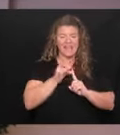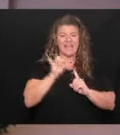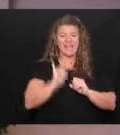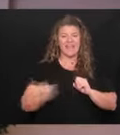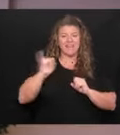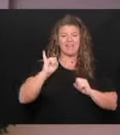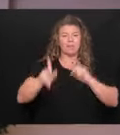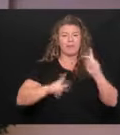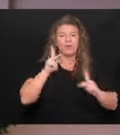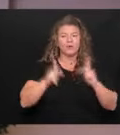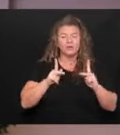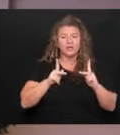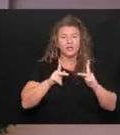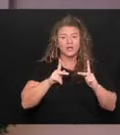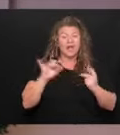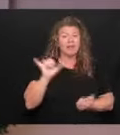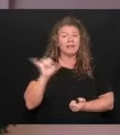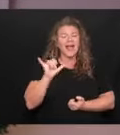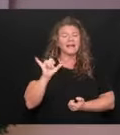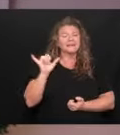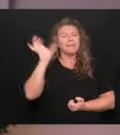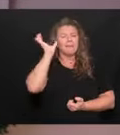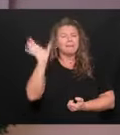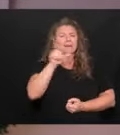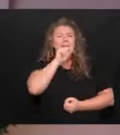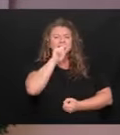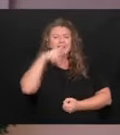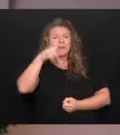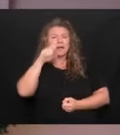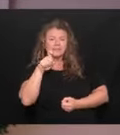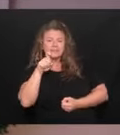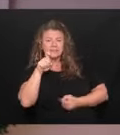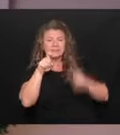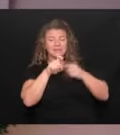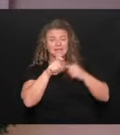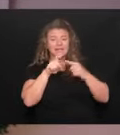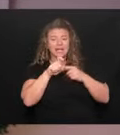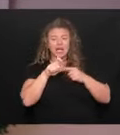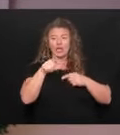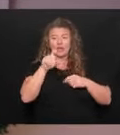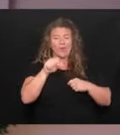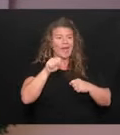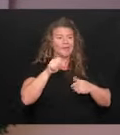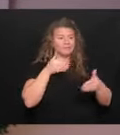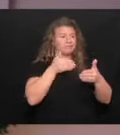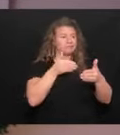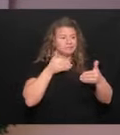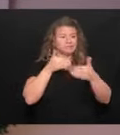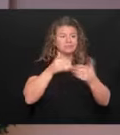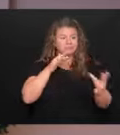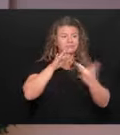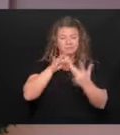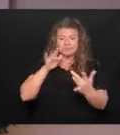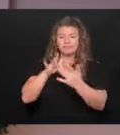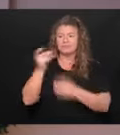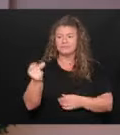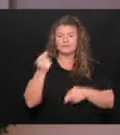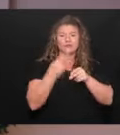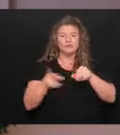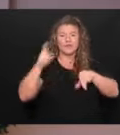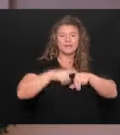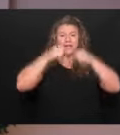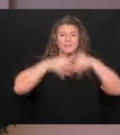like perhaps chickenpox can. It can infect people who are around others for a very short time